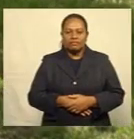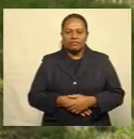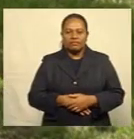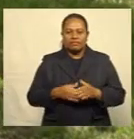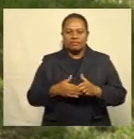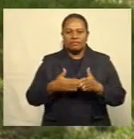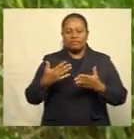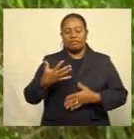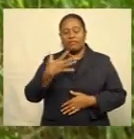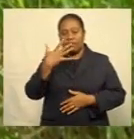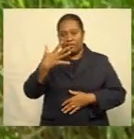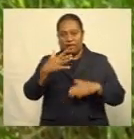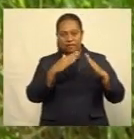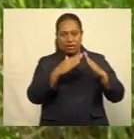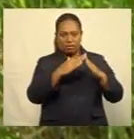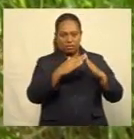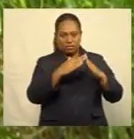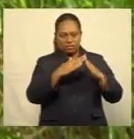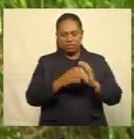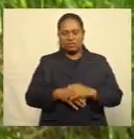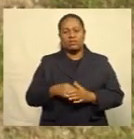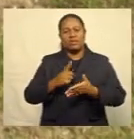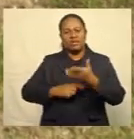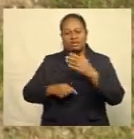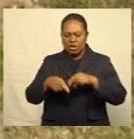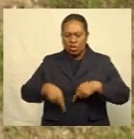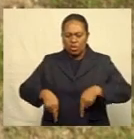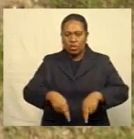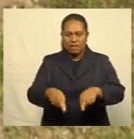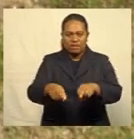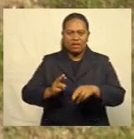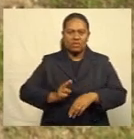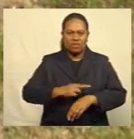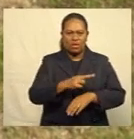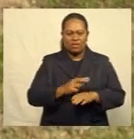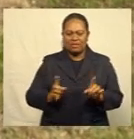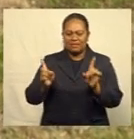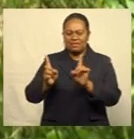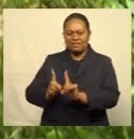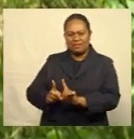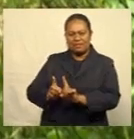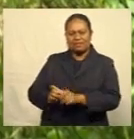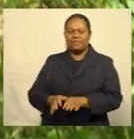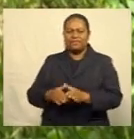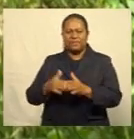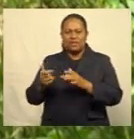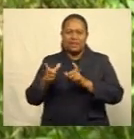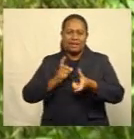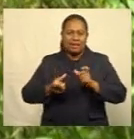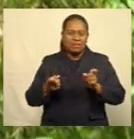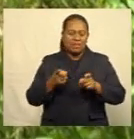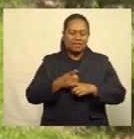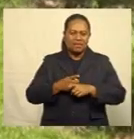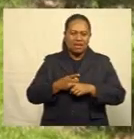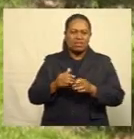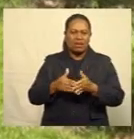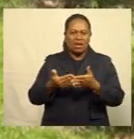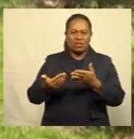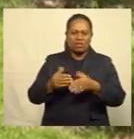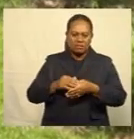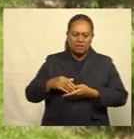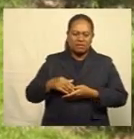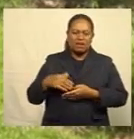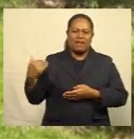Around 5 houses are situated near the riverbank, and the occupants say climate change is slowly robbing them of